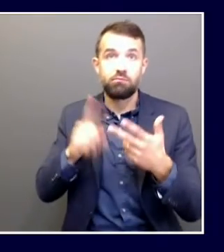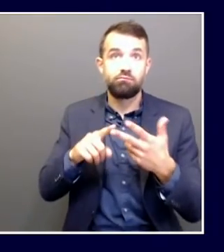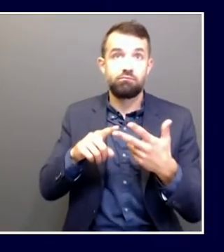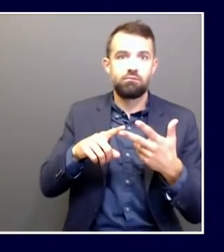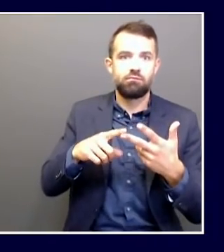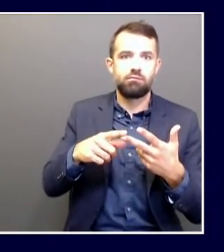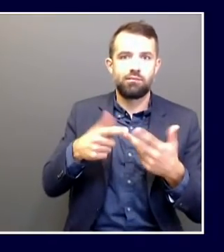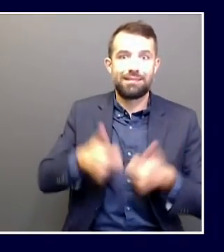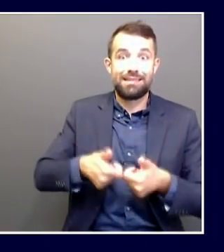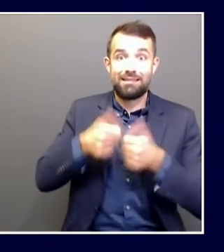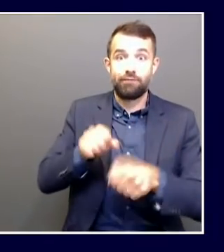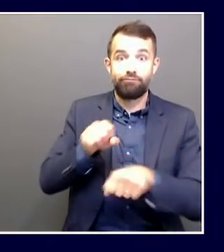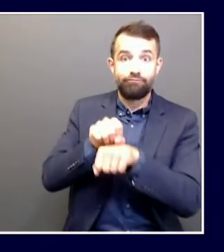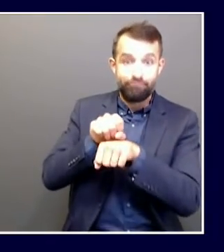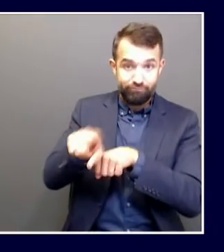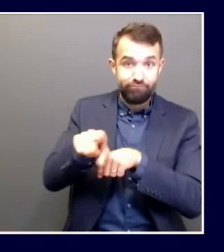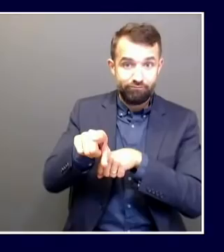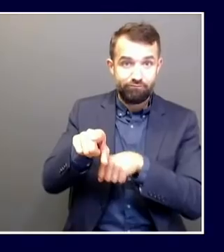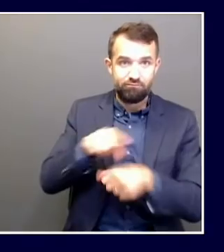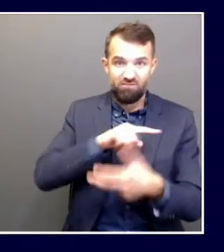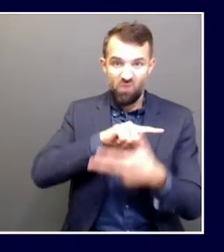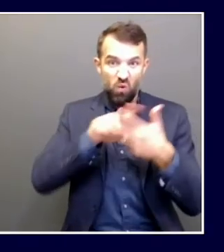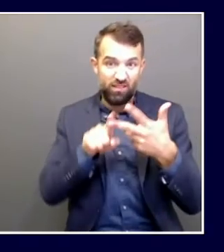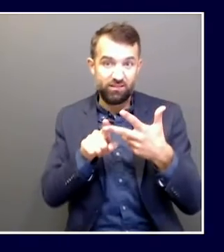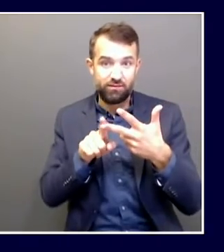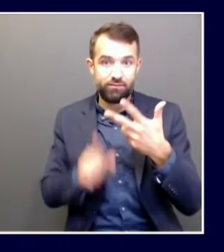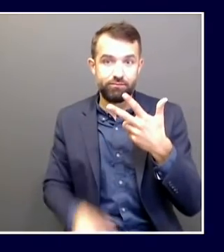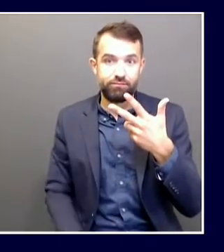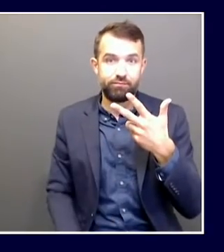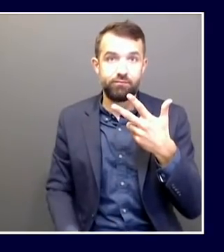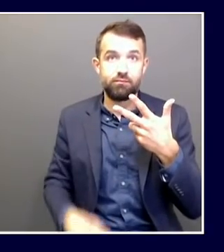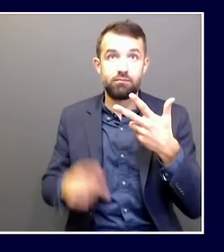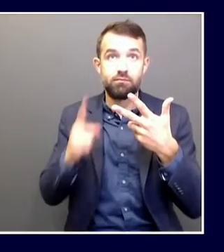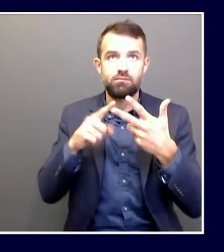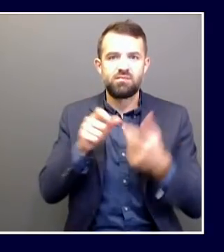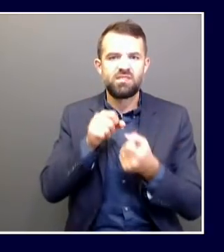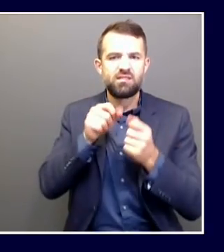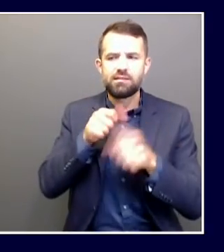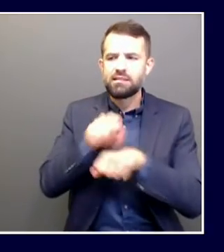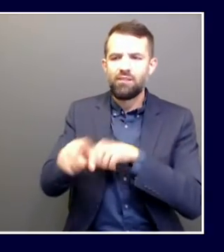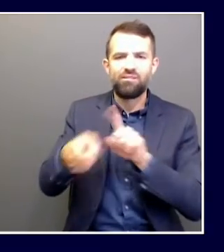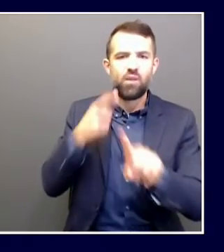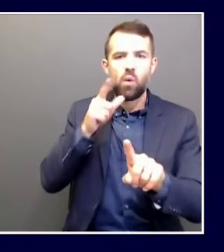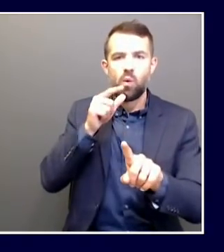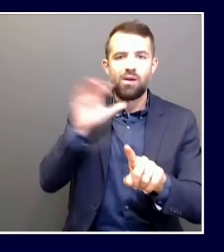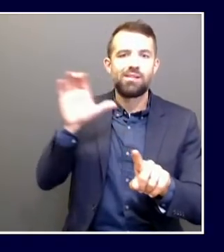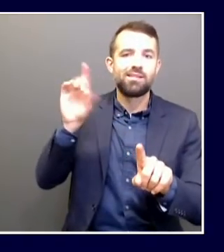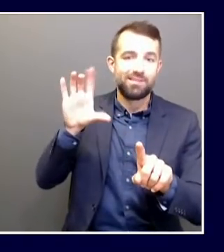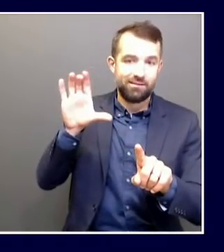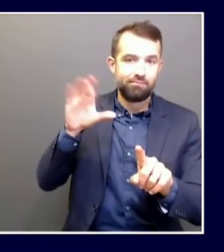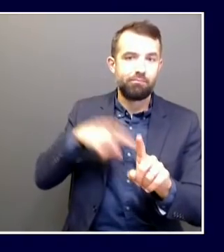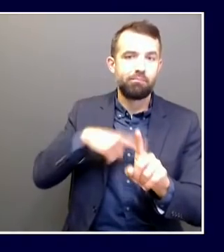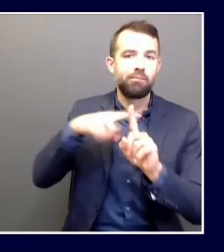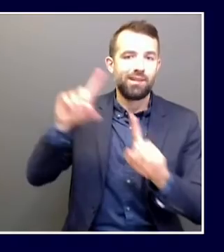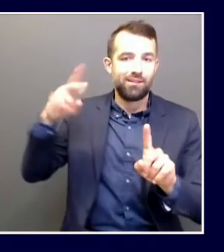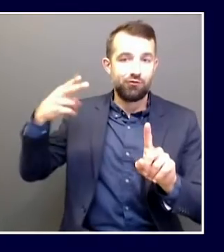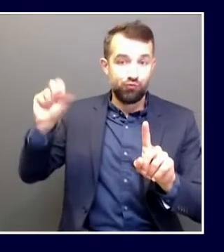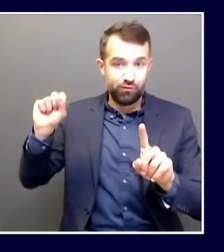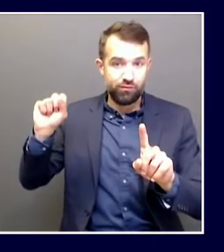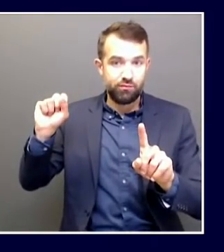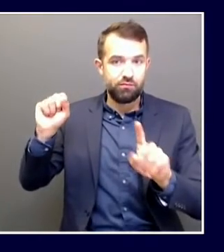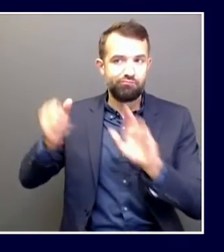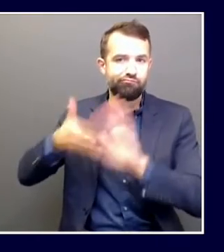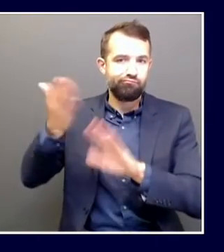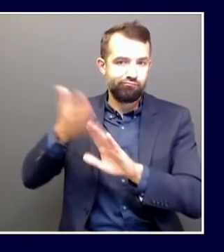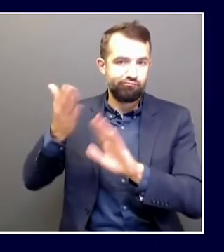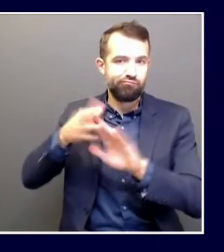Maine CDC and Maine DHHS operate. Those who test positive are given information not just about